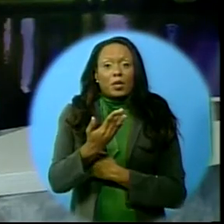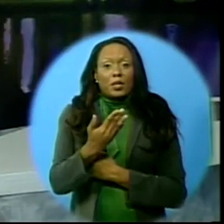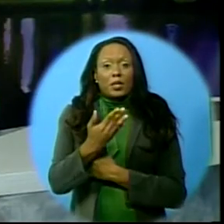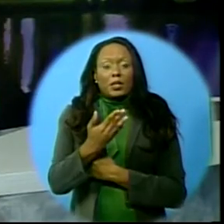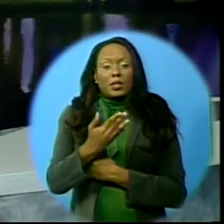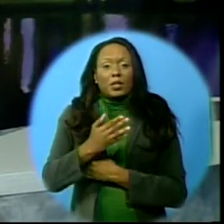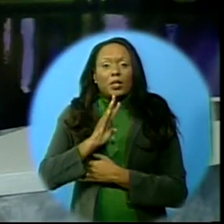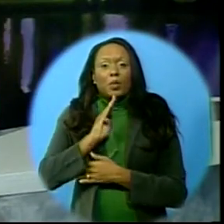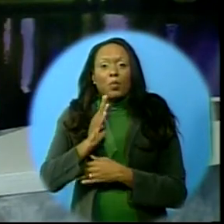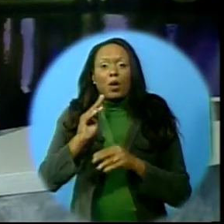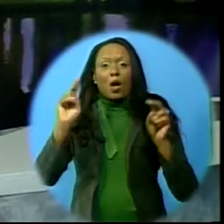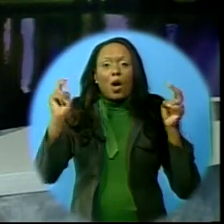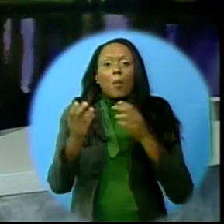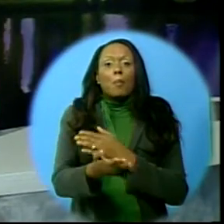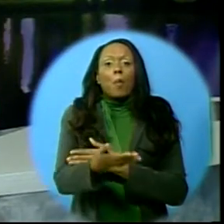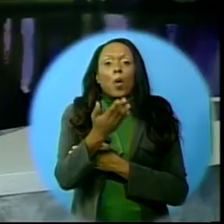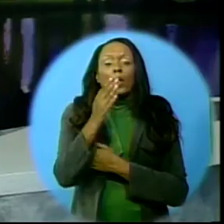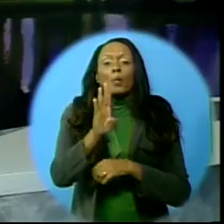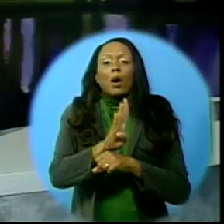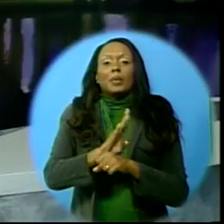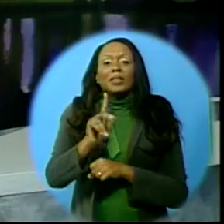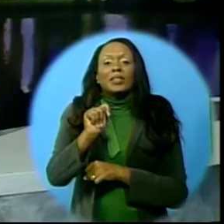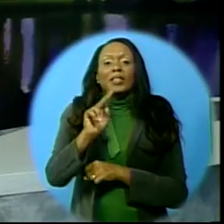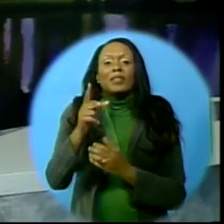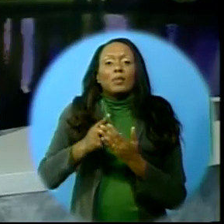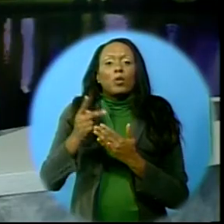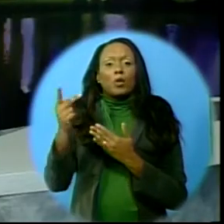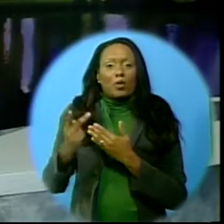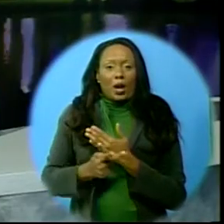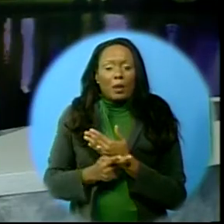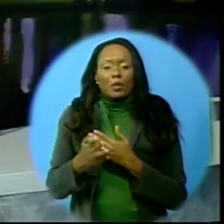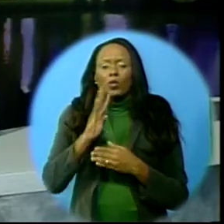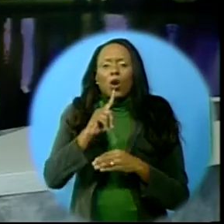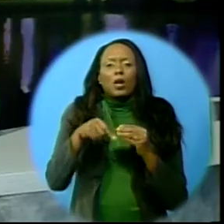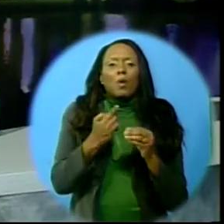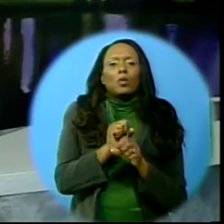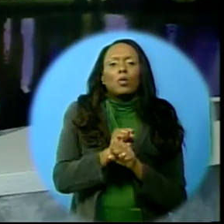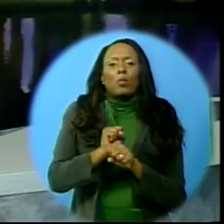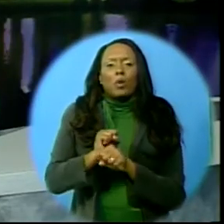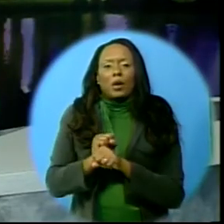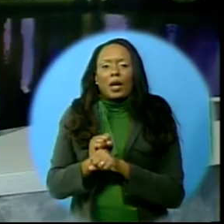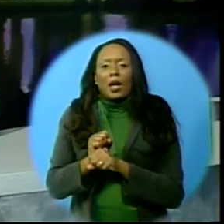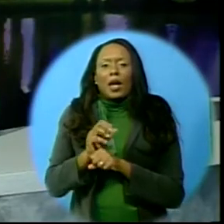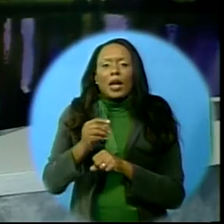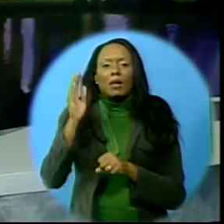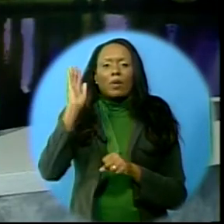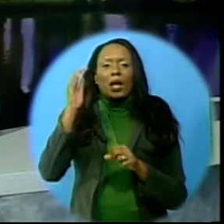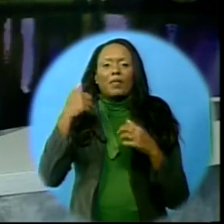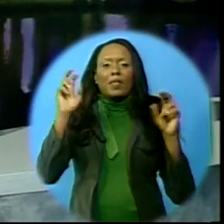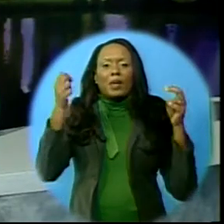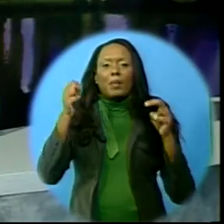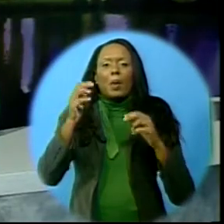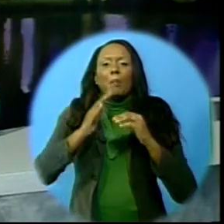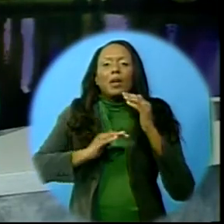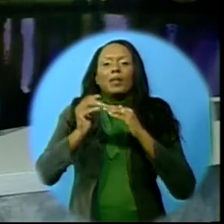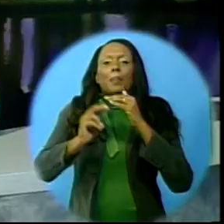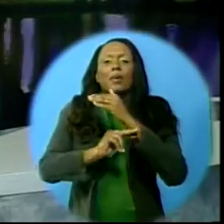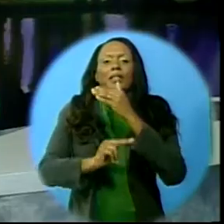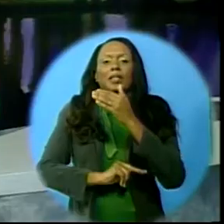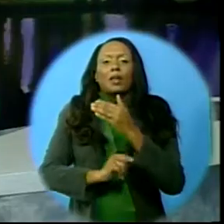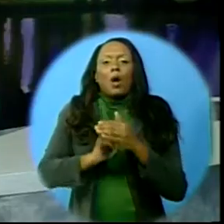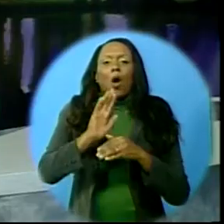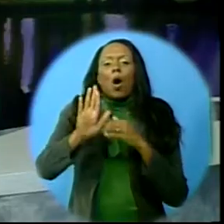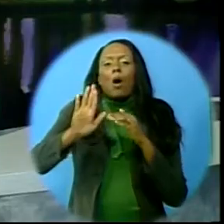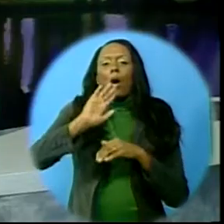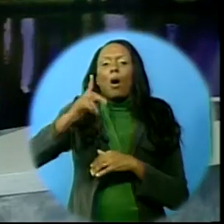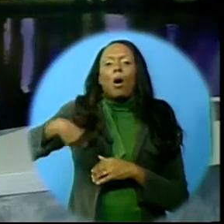Barbados, she revealed the work of the ambassadors, Shakira Small and Kevin Griffith, will be centered on the theme, Building Bridges,